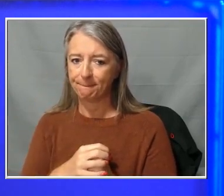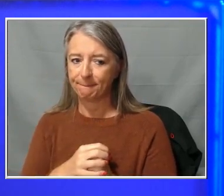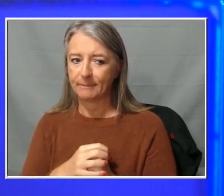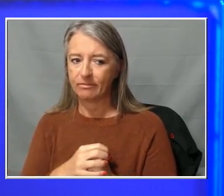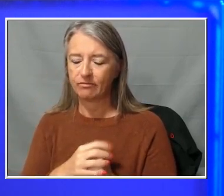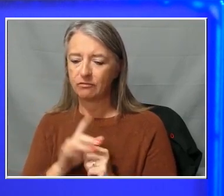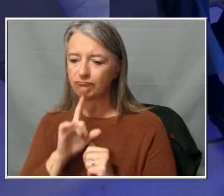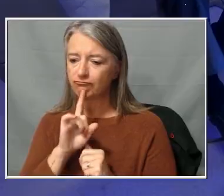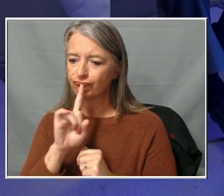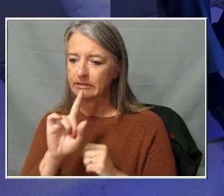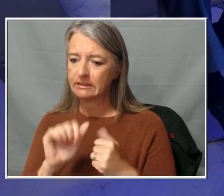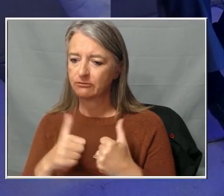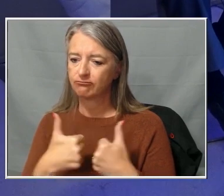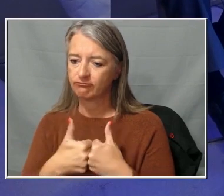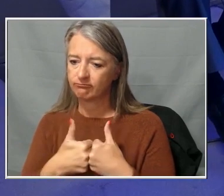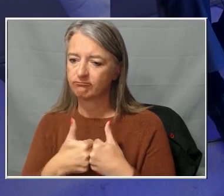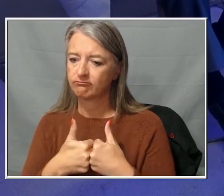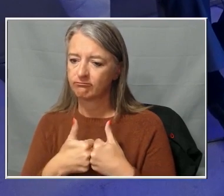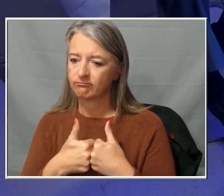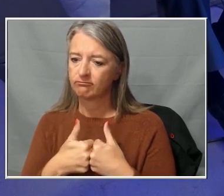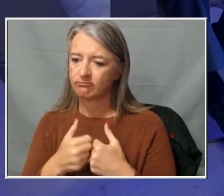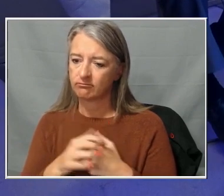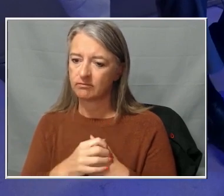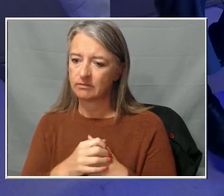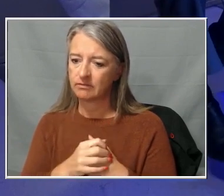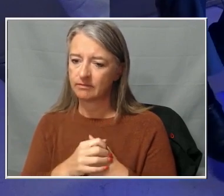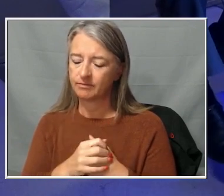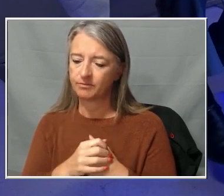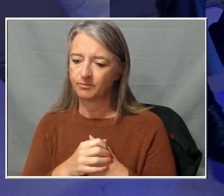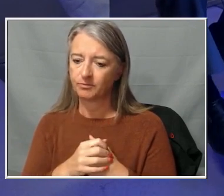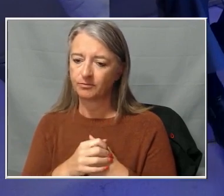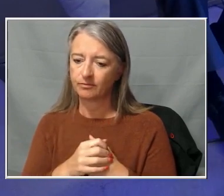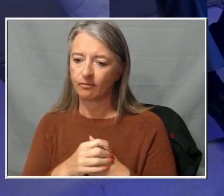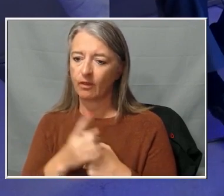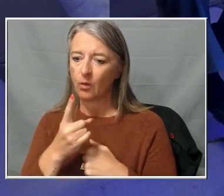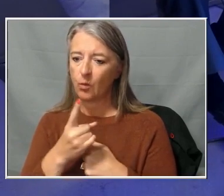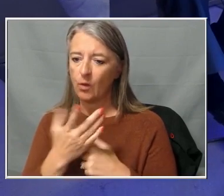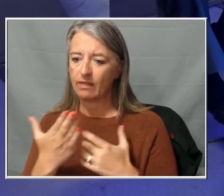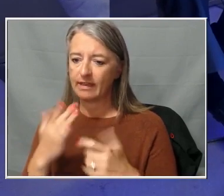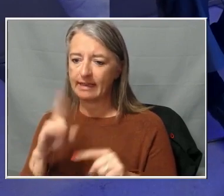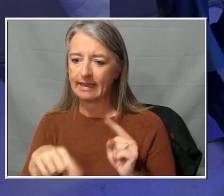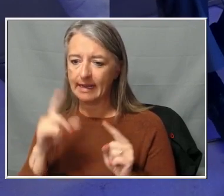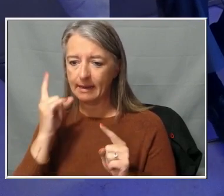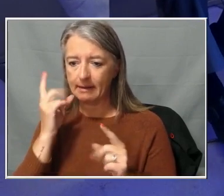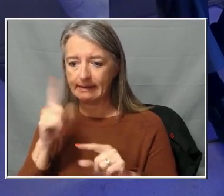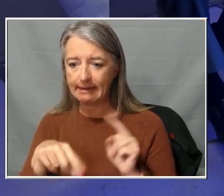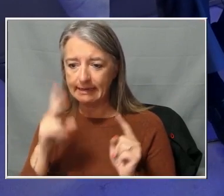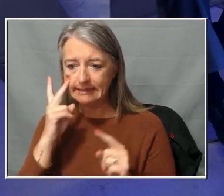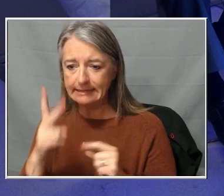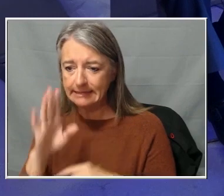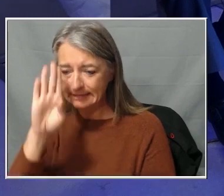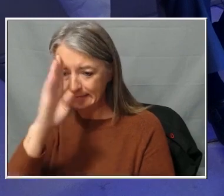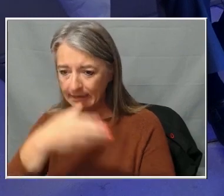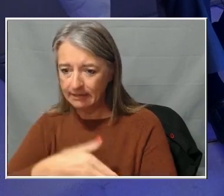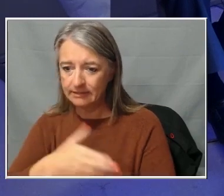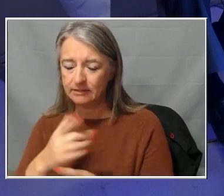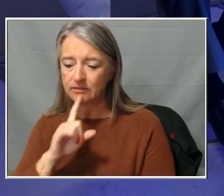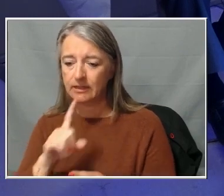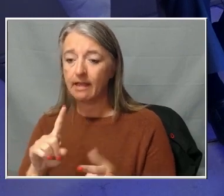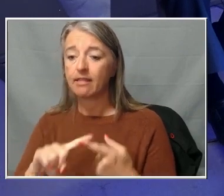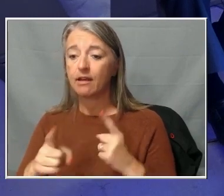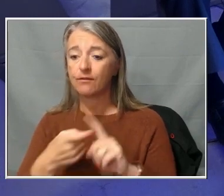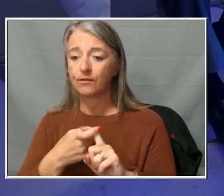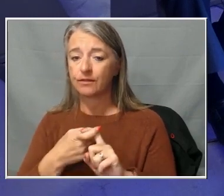really challenging. Yeah, you don't really have to explain that because that would be that's like the one thing I can't wait to see him. Yeah. So then a friend of mine actually,